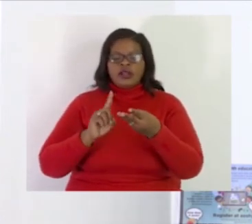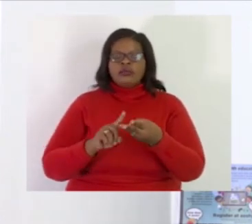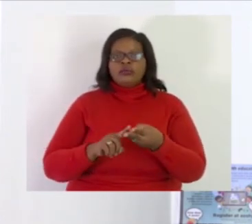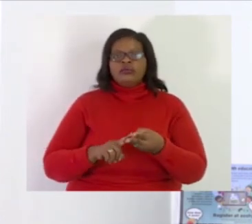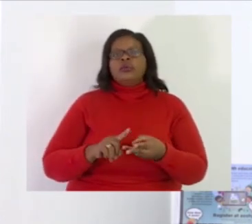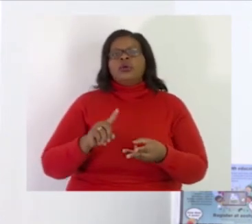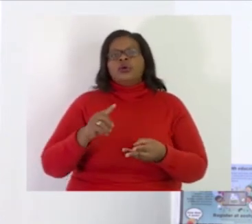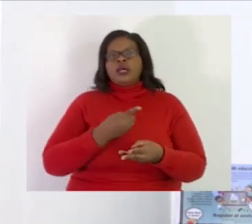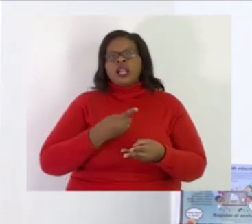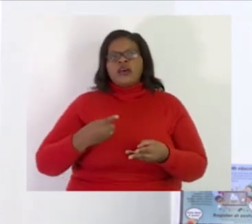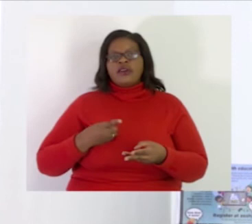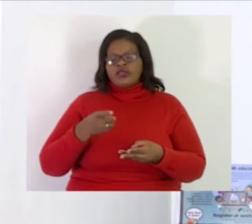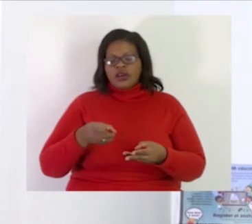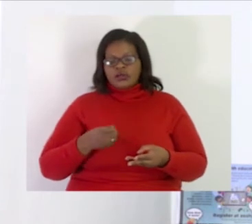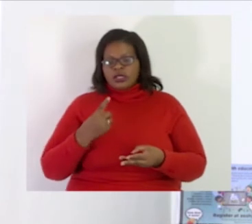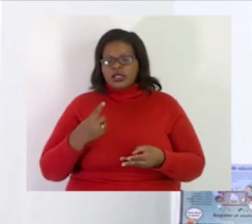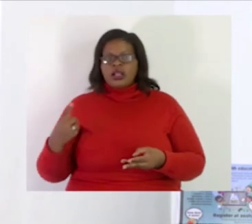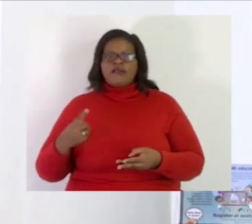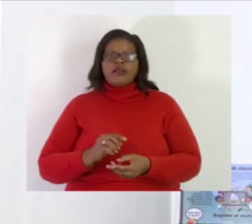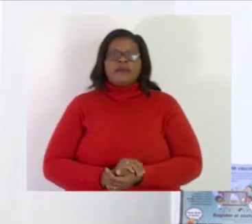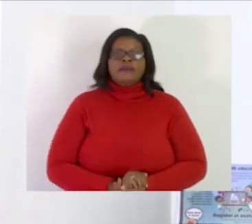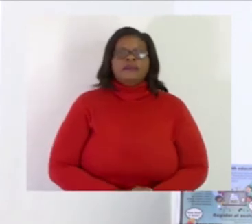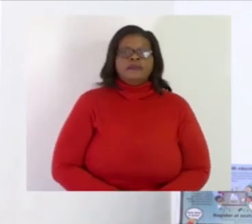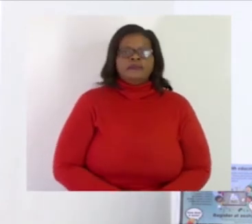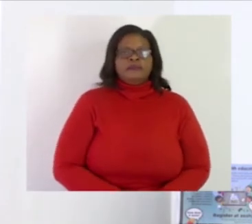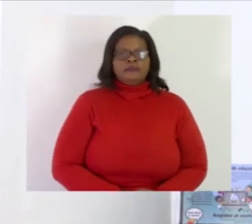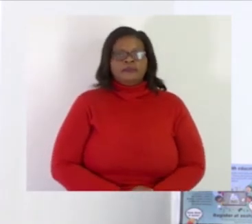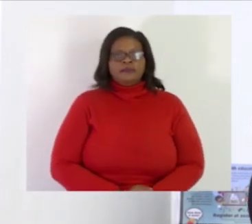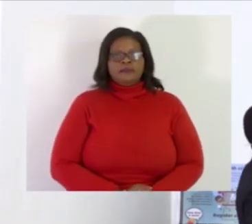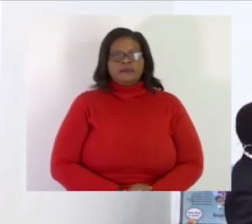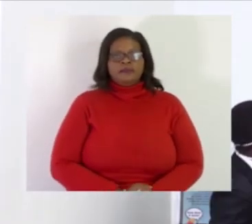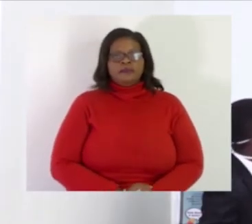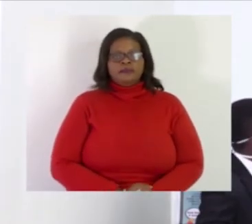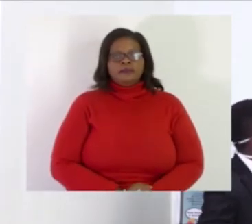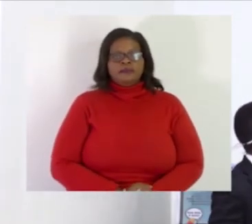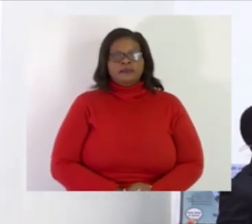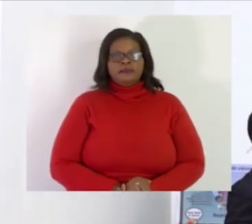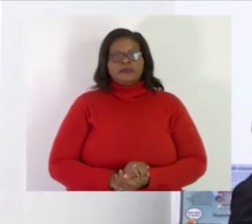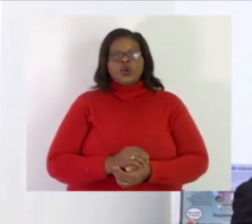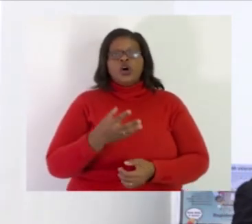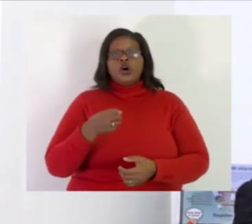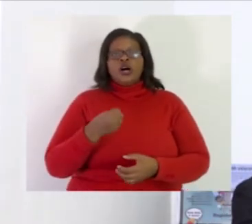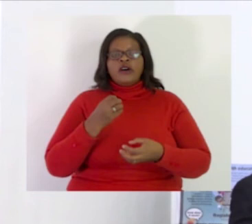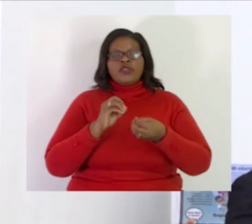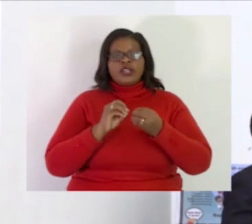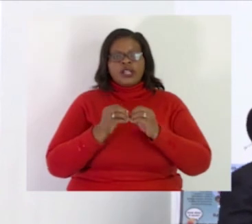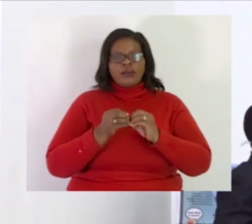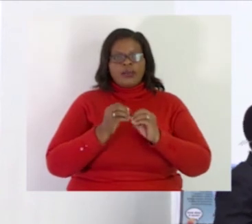11,011. So to put these numbers in